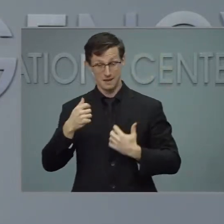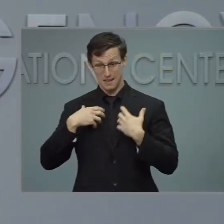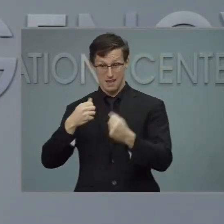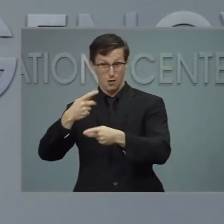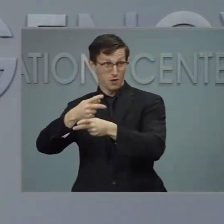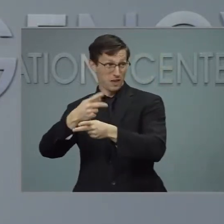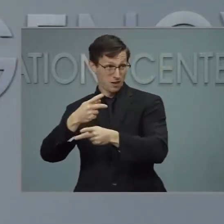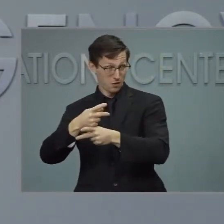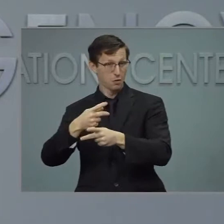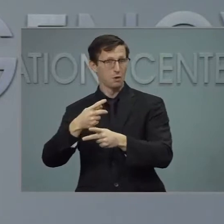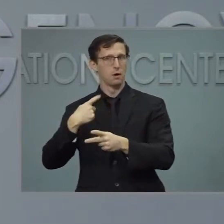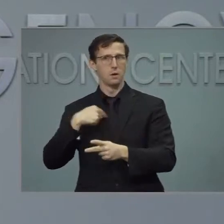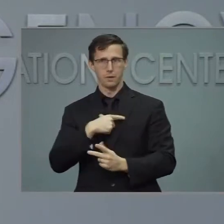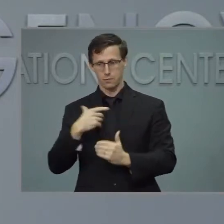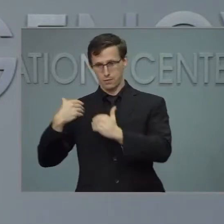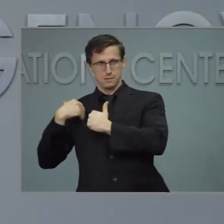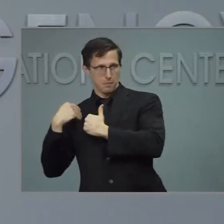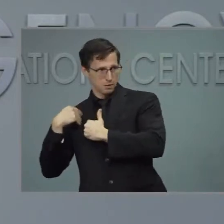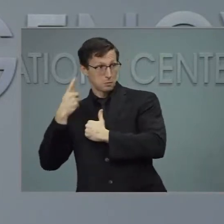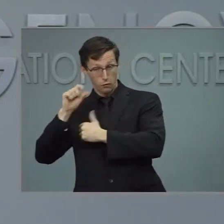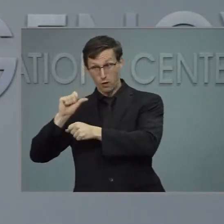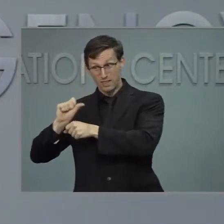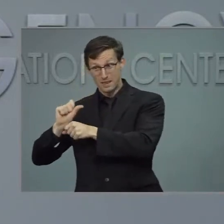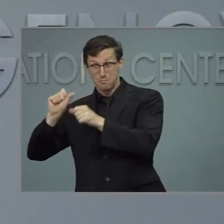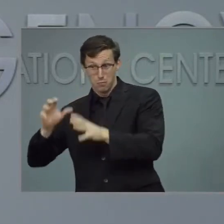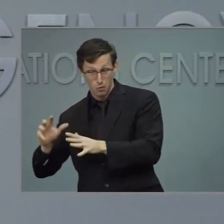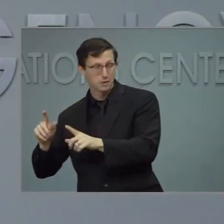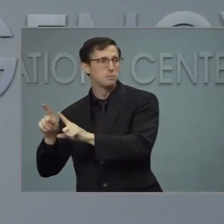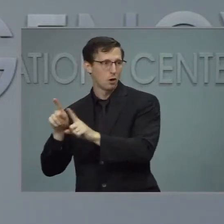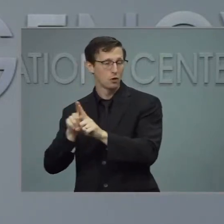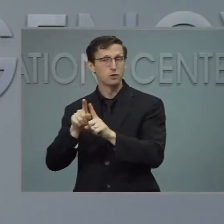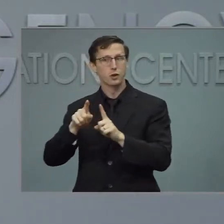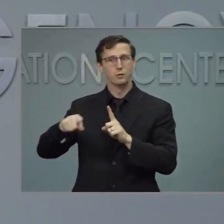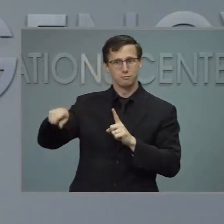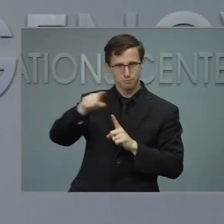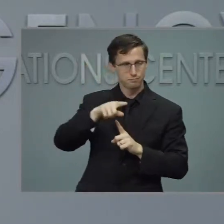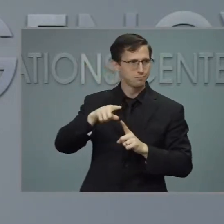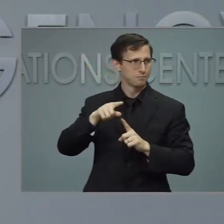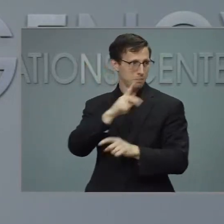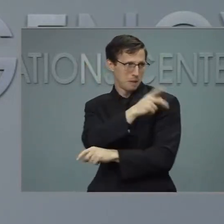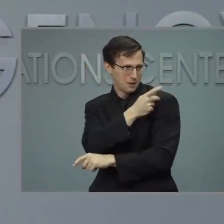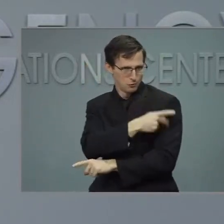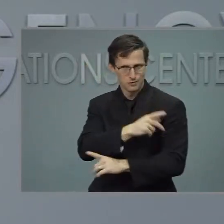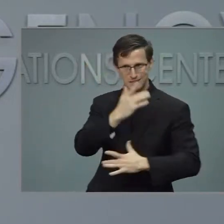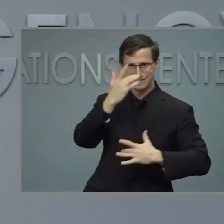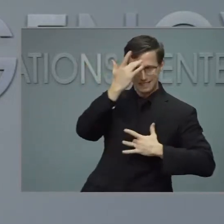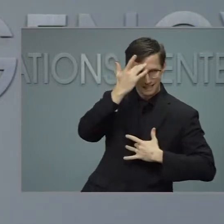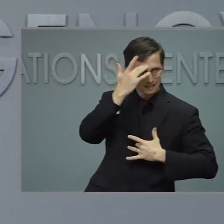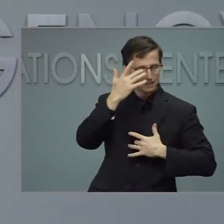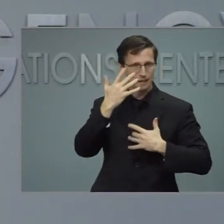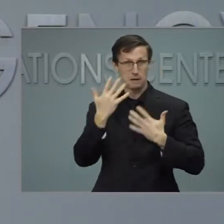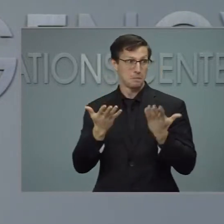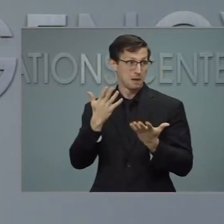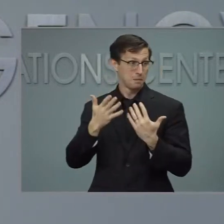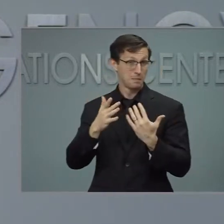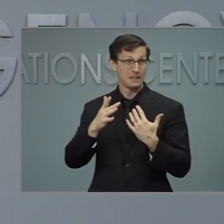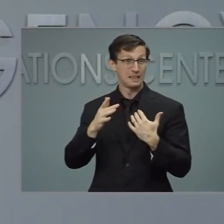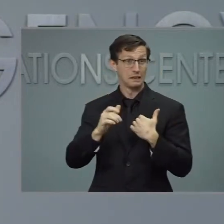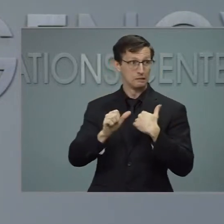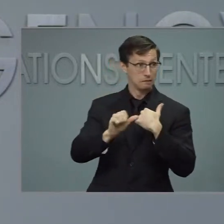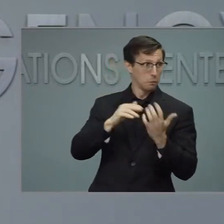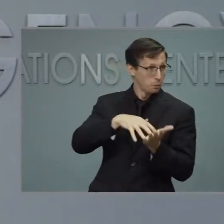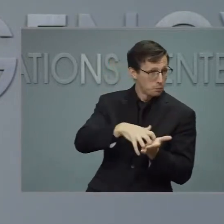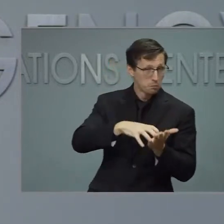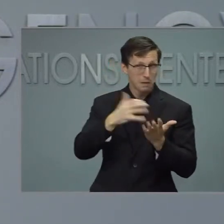responsibility not only to our workforce, but to those who are medically frail that we are caring for each and every day. And that is why we